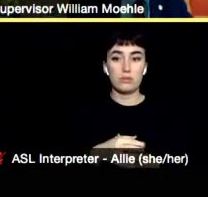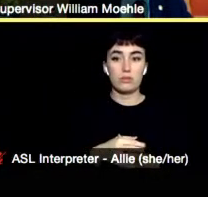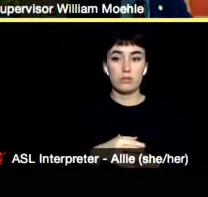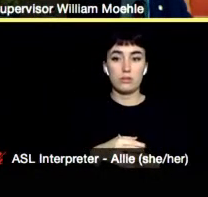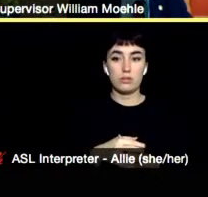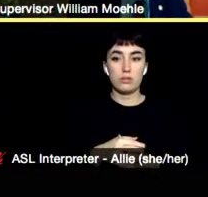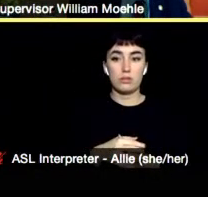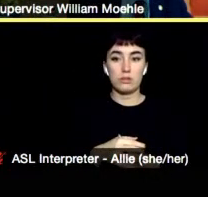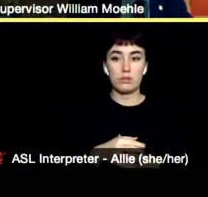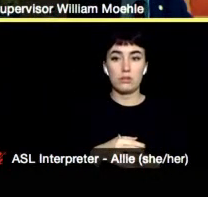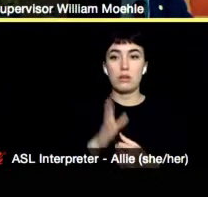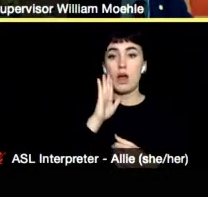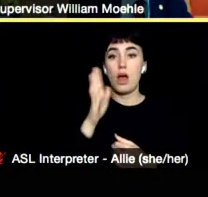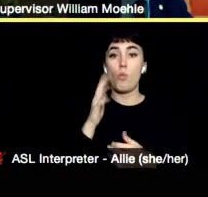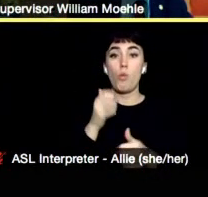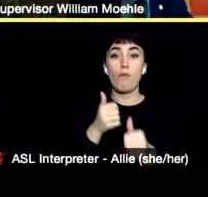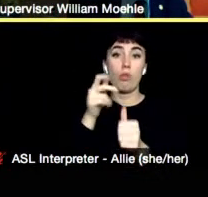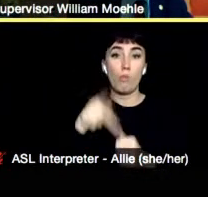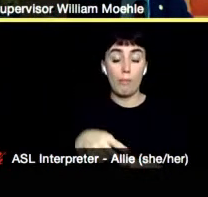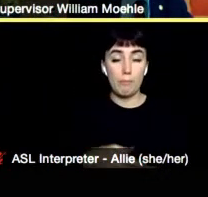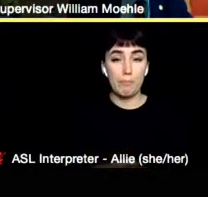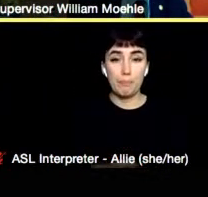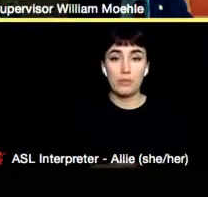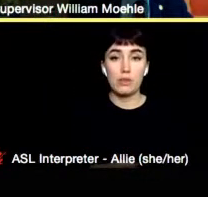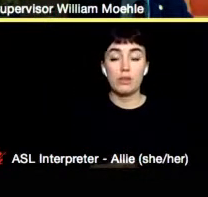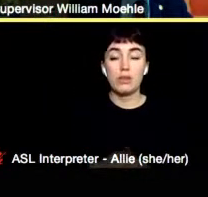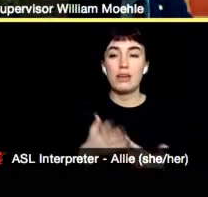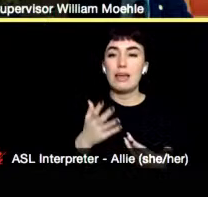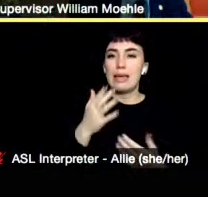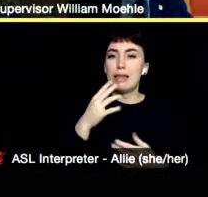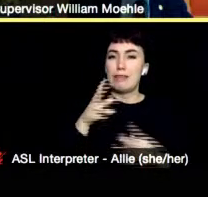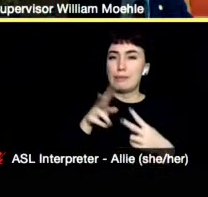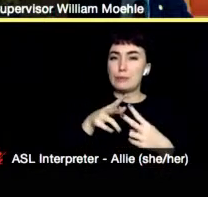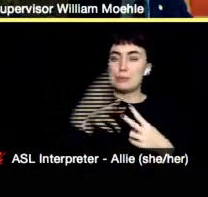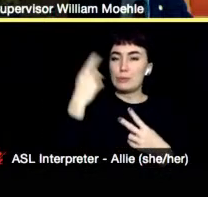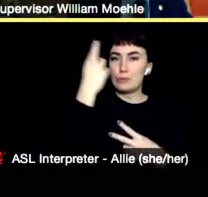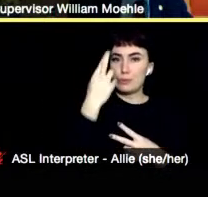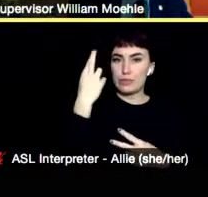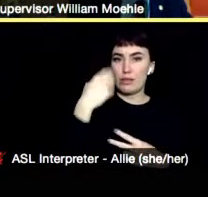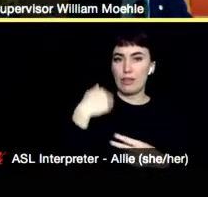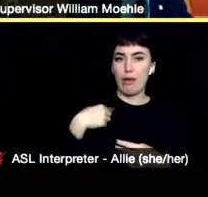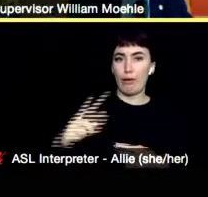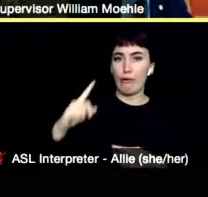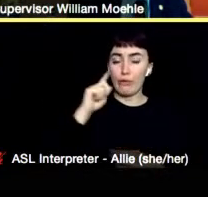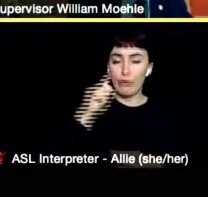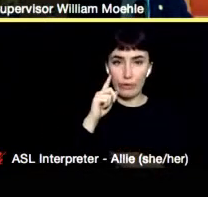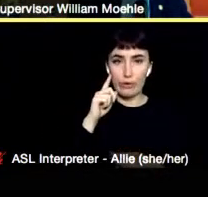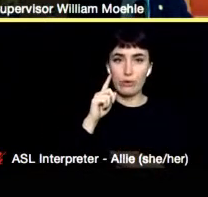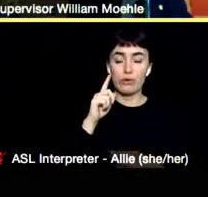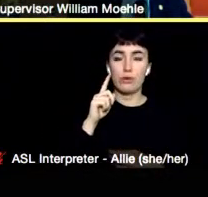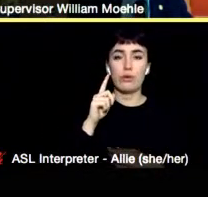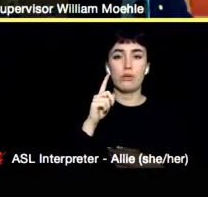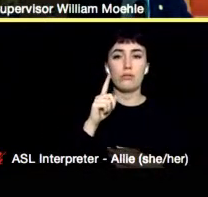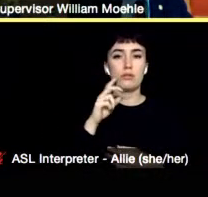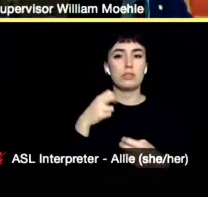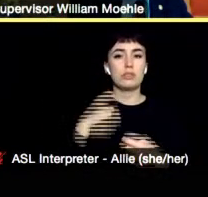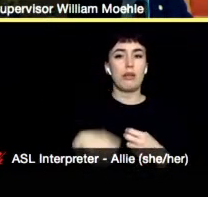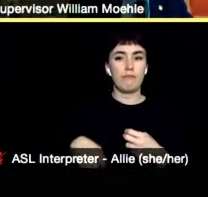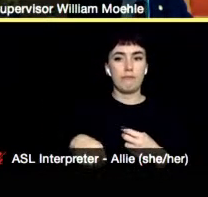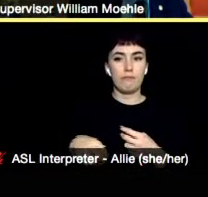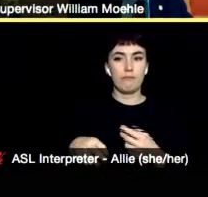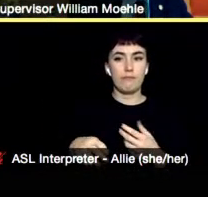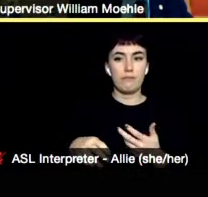with a follow-up, because the two reasons that I heard that it's difficult